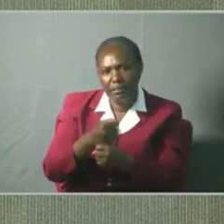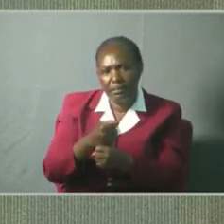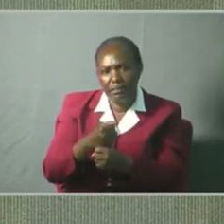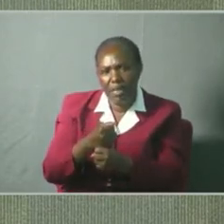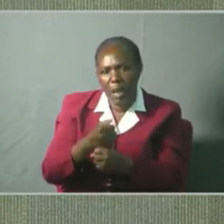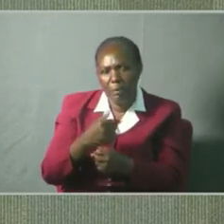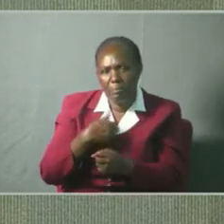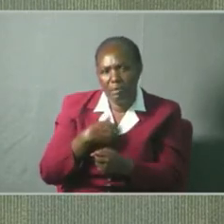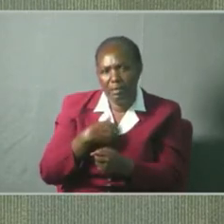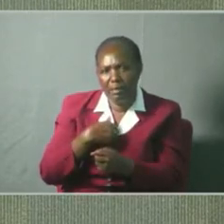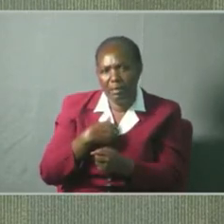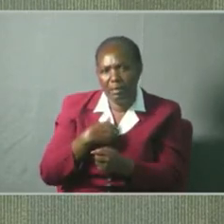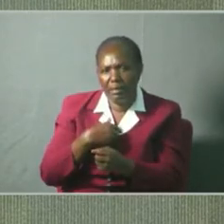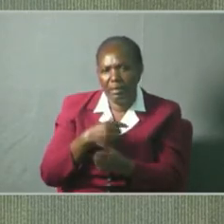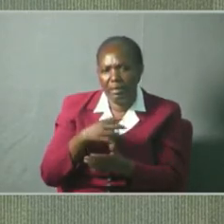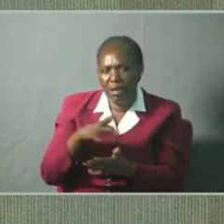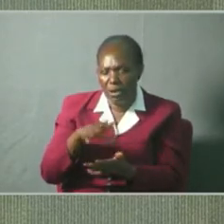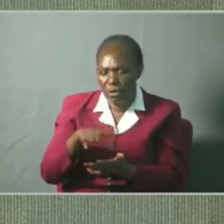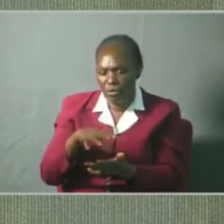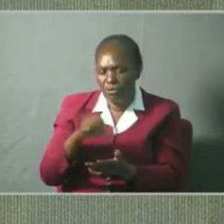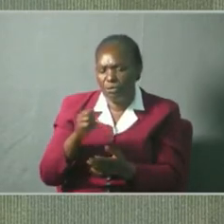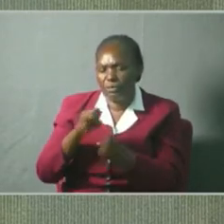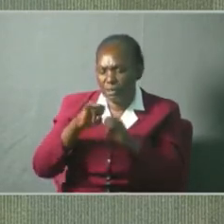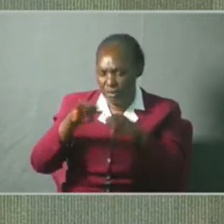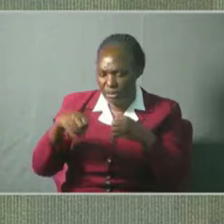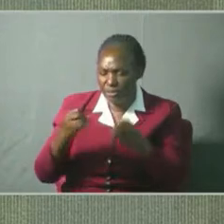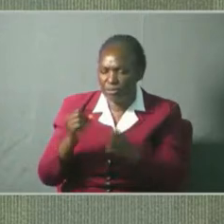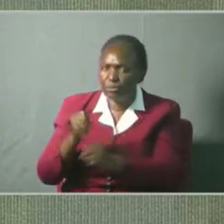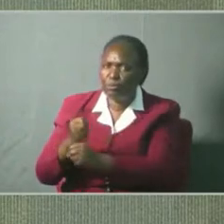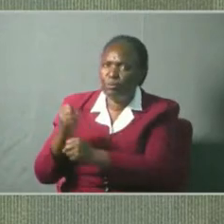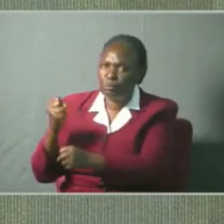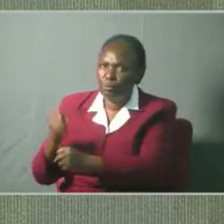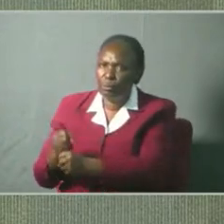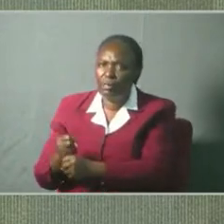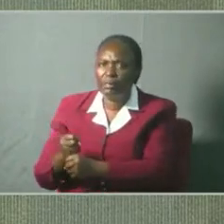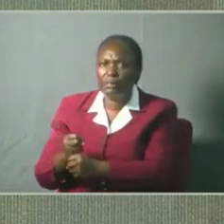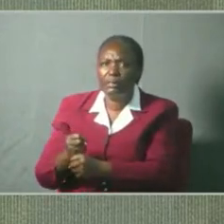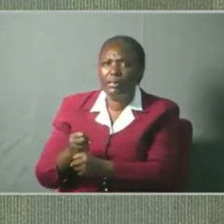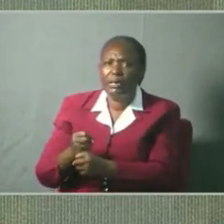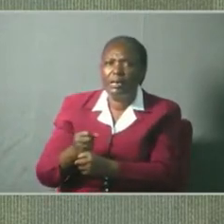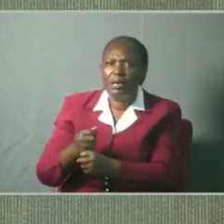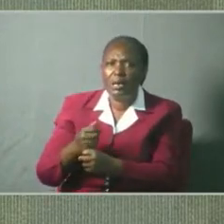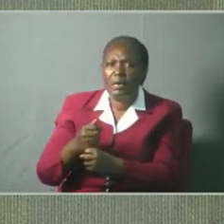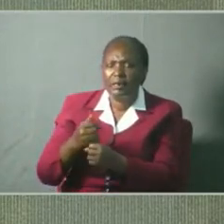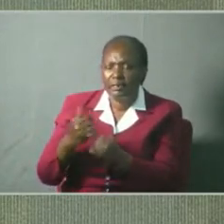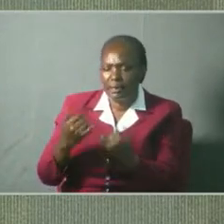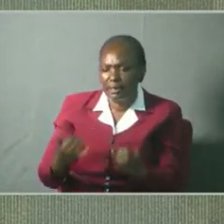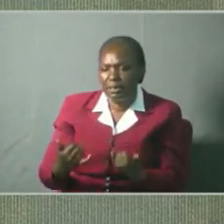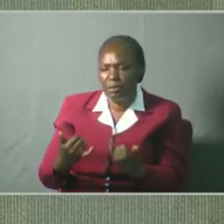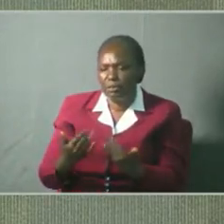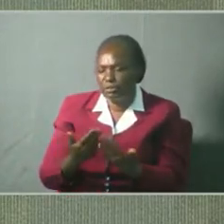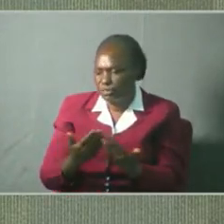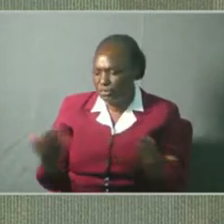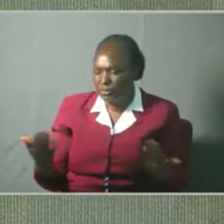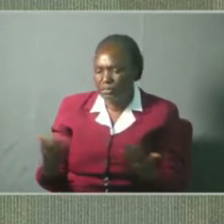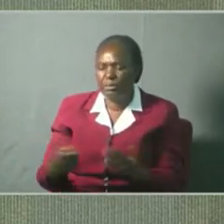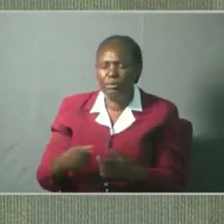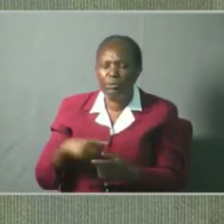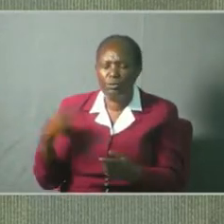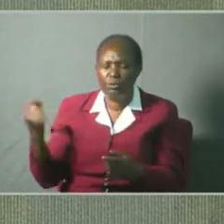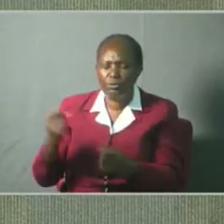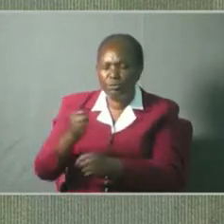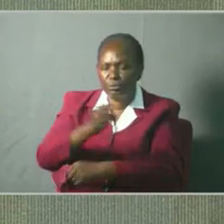I got a new job. So I was very happy because now we were going, the kids were going to school, and at least